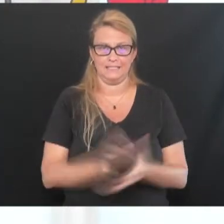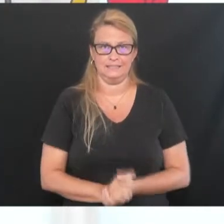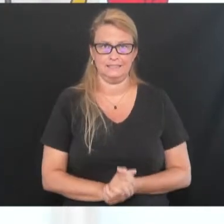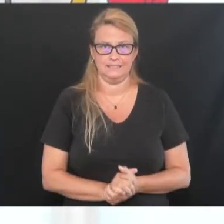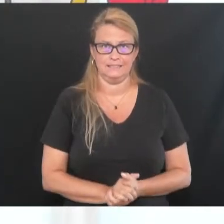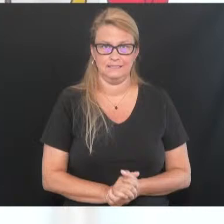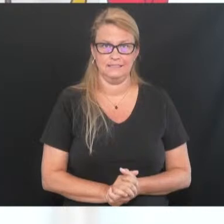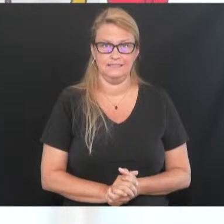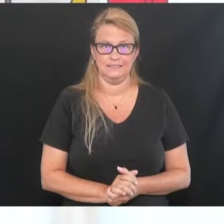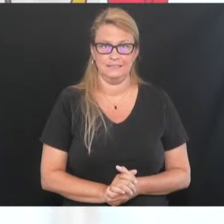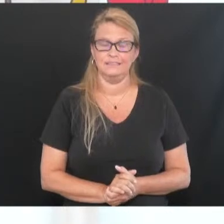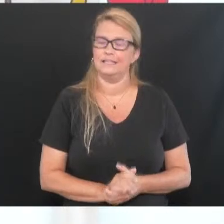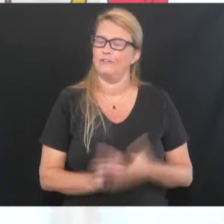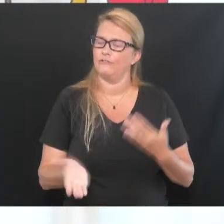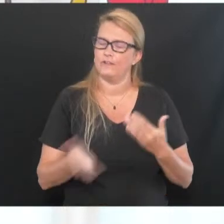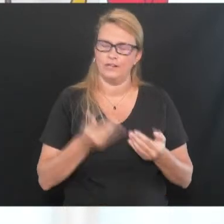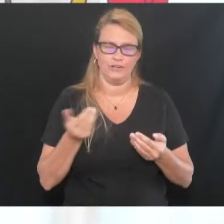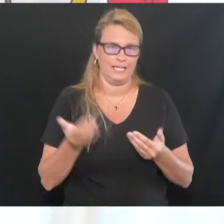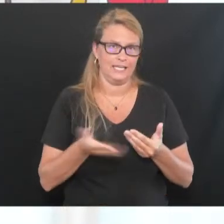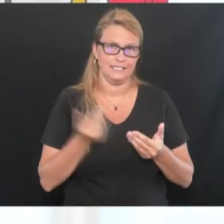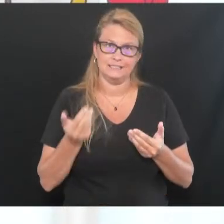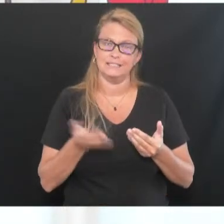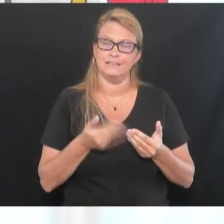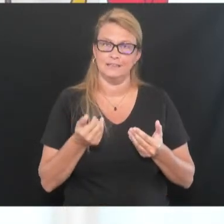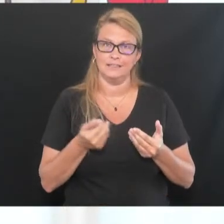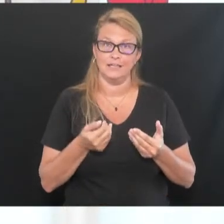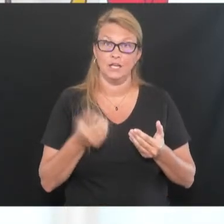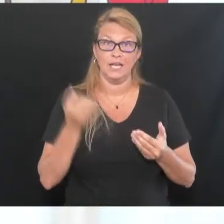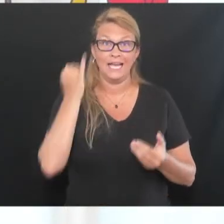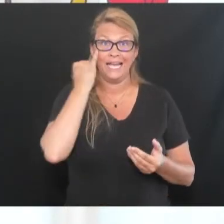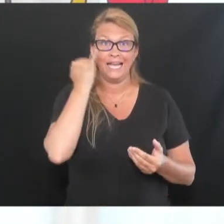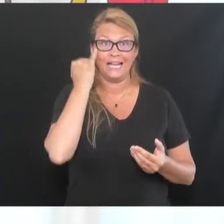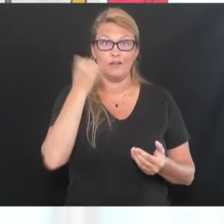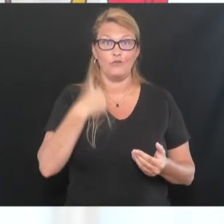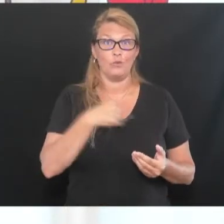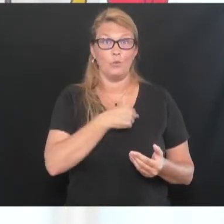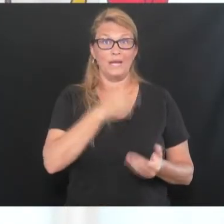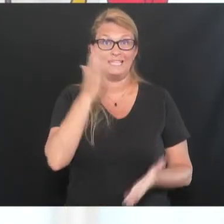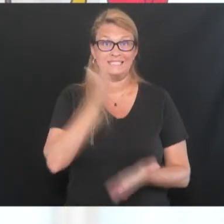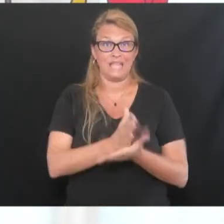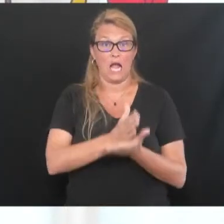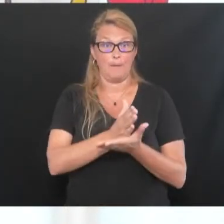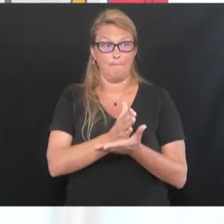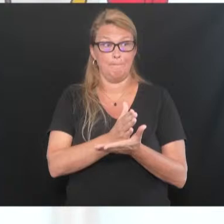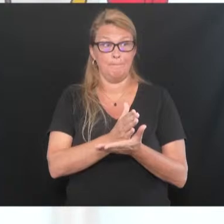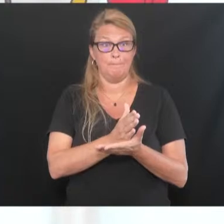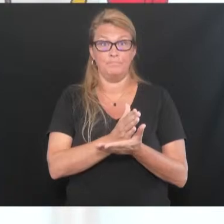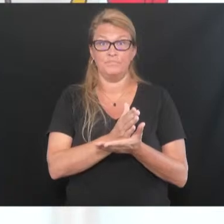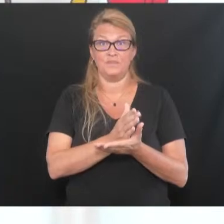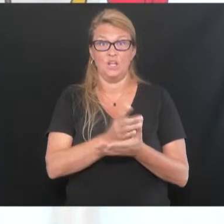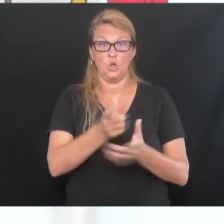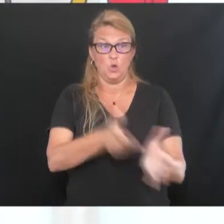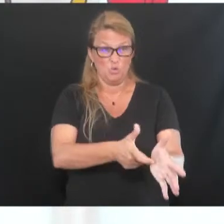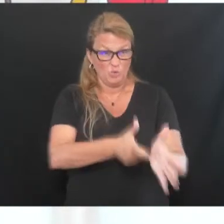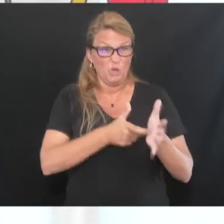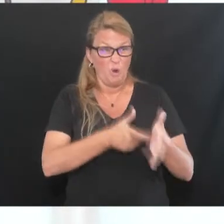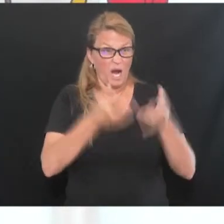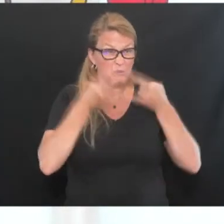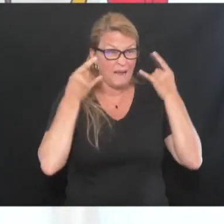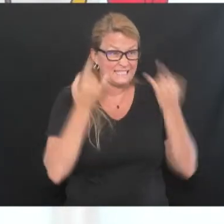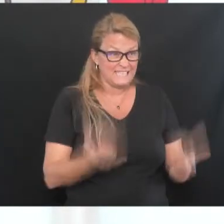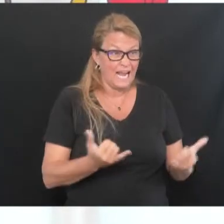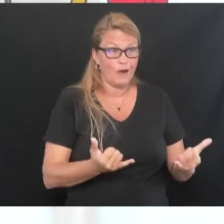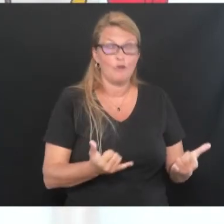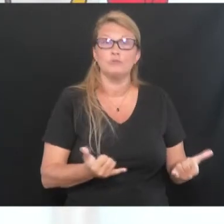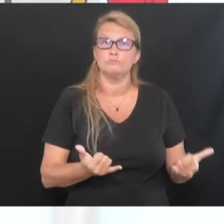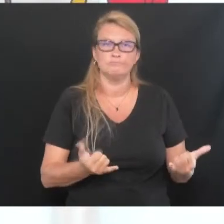easy. If we drop the hammer right this minute and do a mask mandate, you'll have all